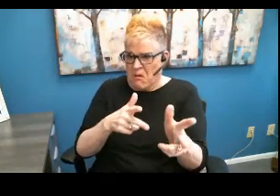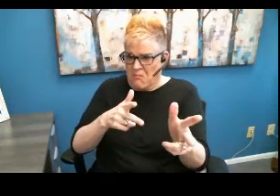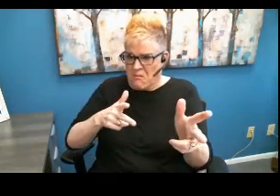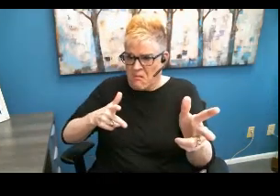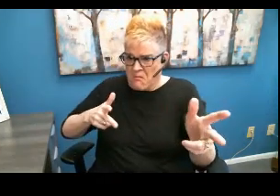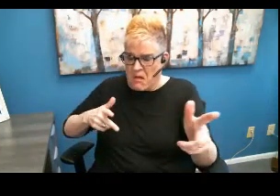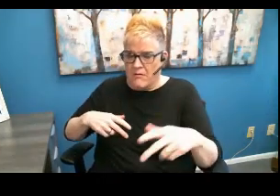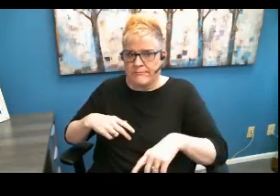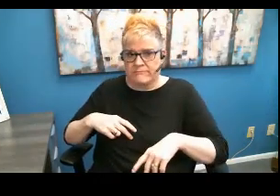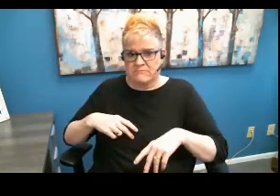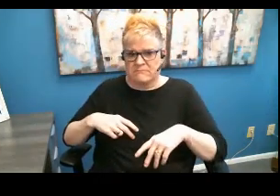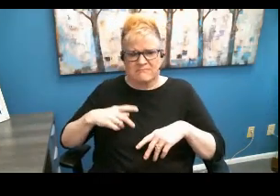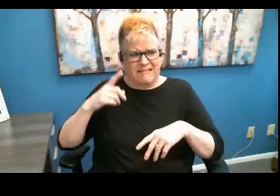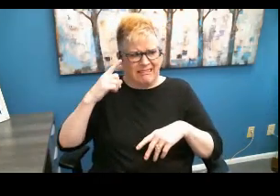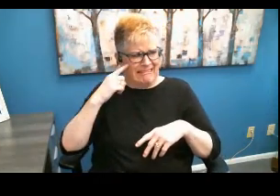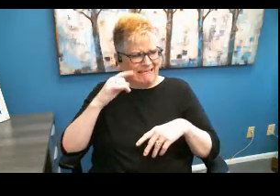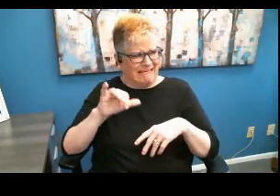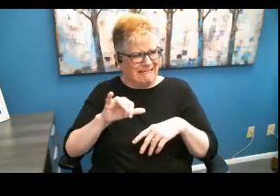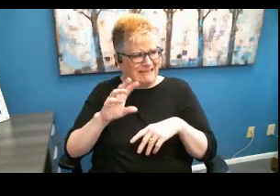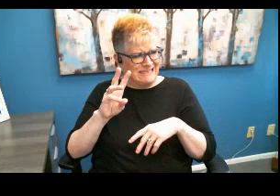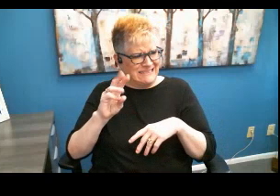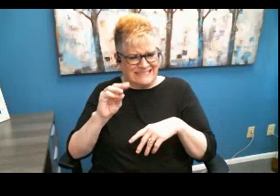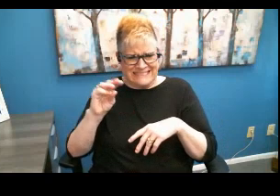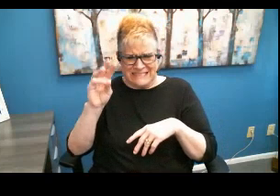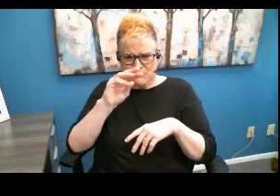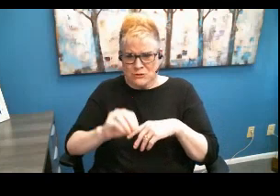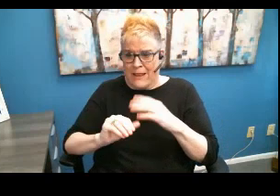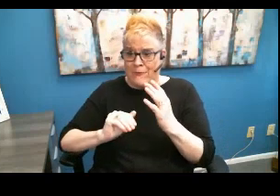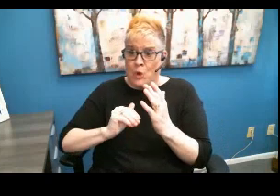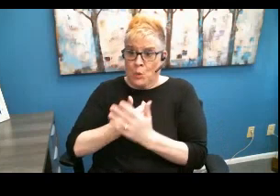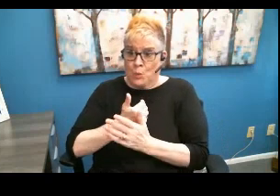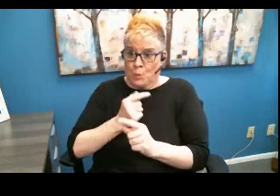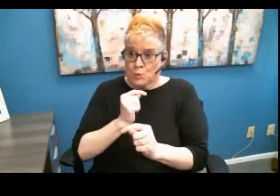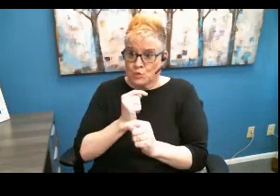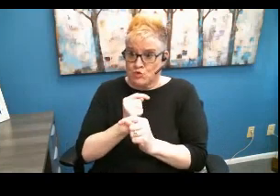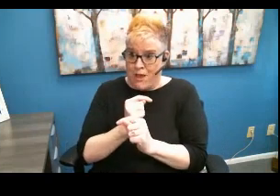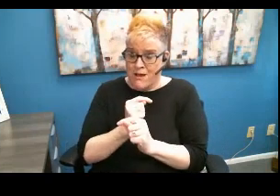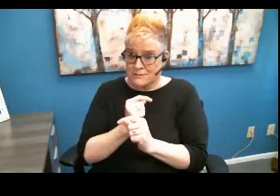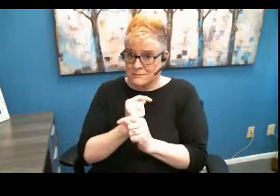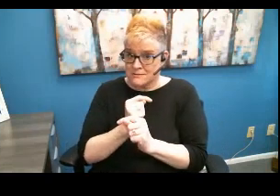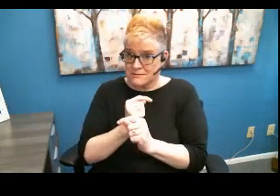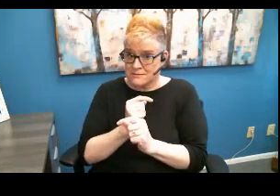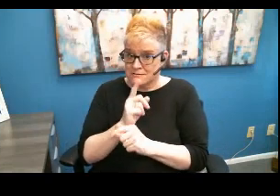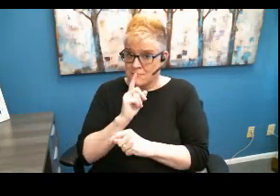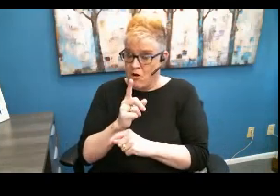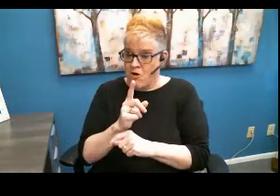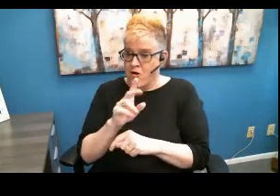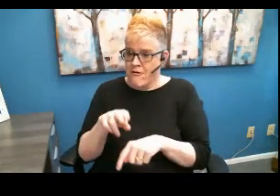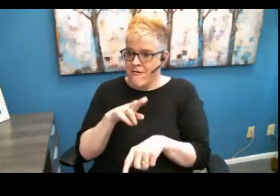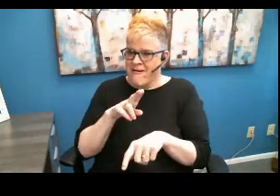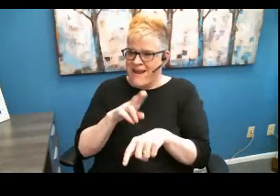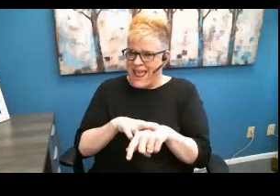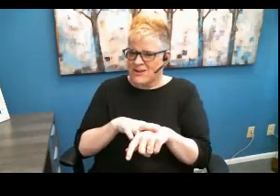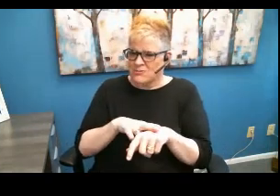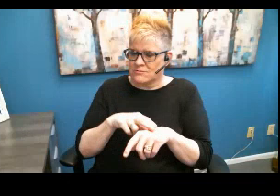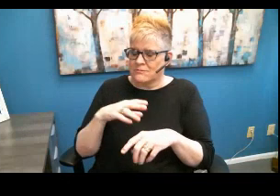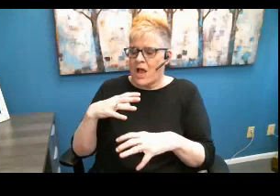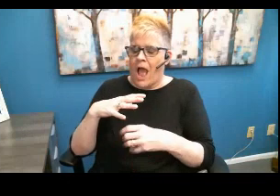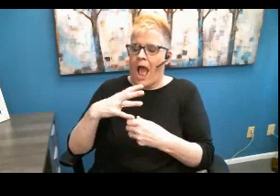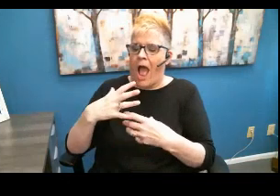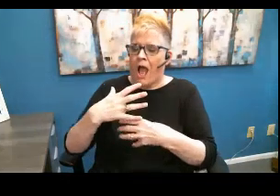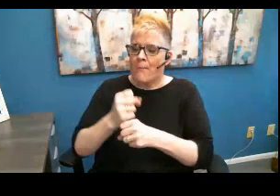read at some point that like 60% of the new trucks coming off the assembly line are ordered or natural CNG, compressed natural